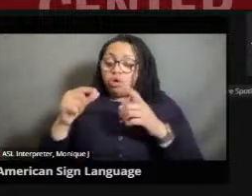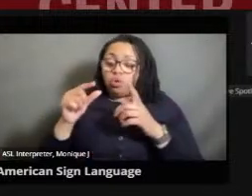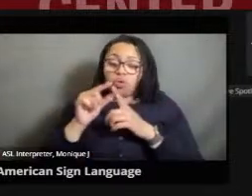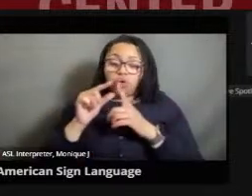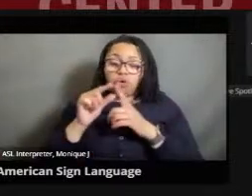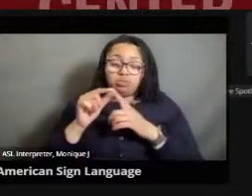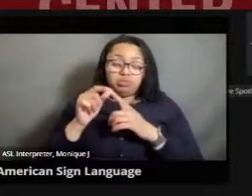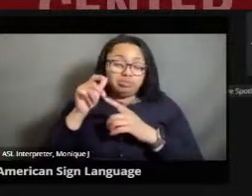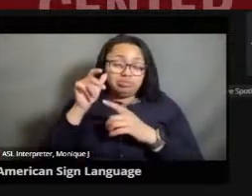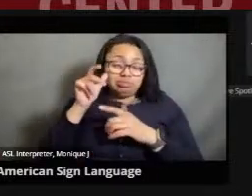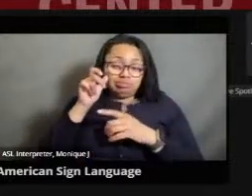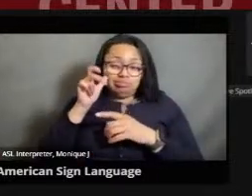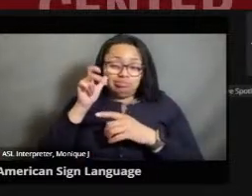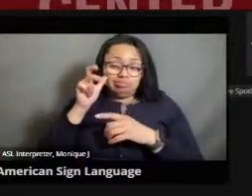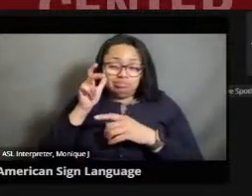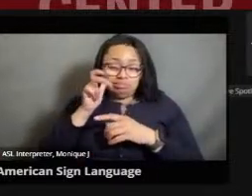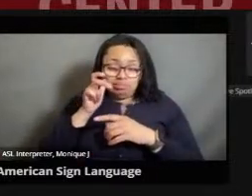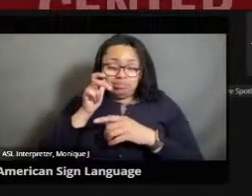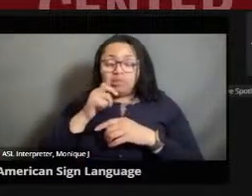Would you pray with me?